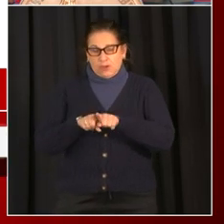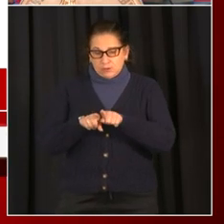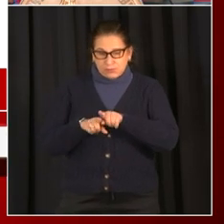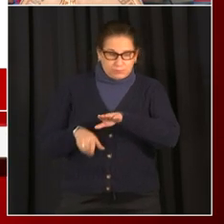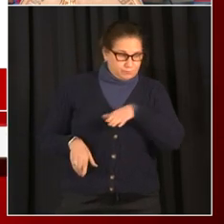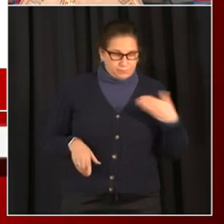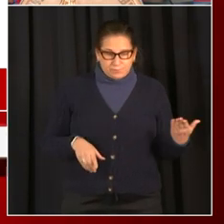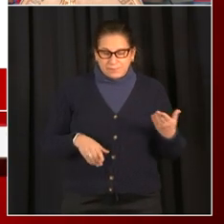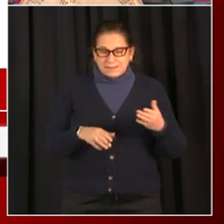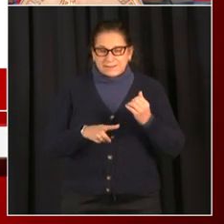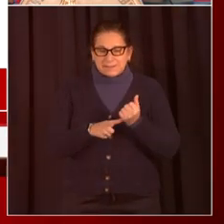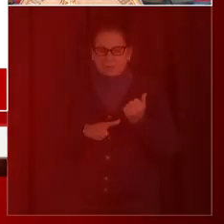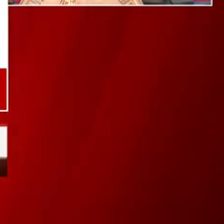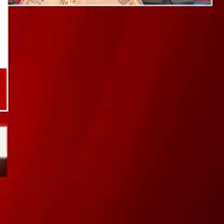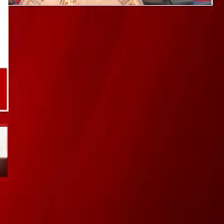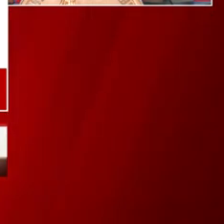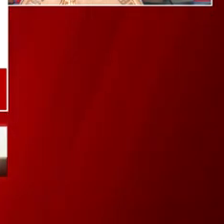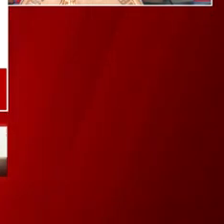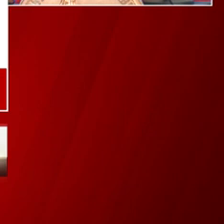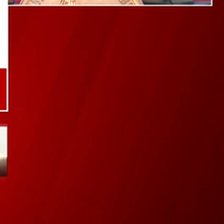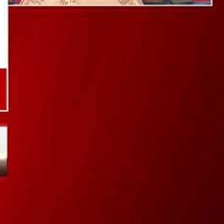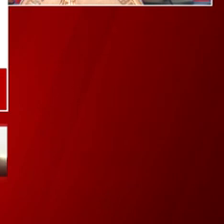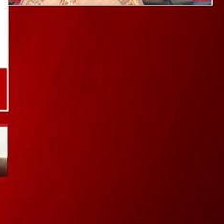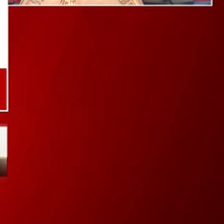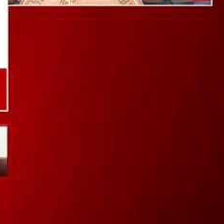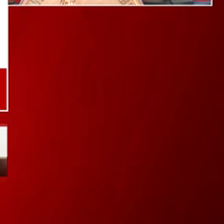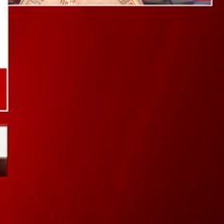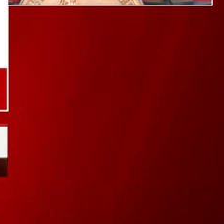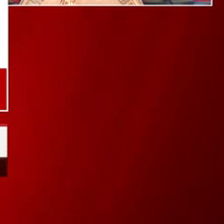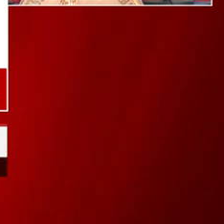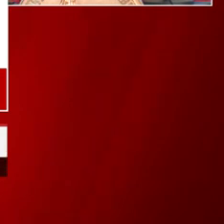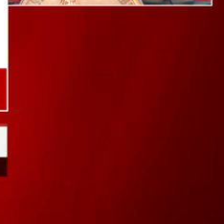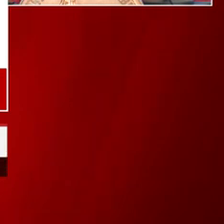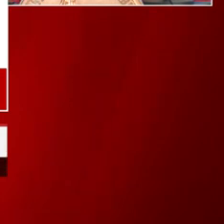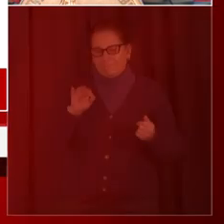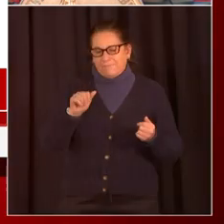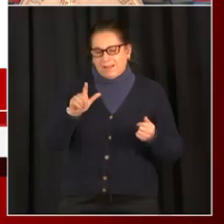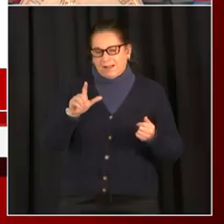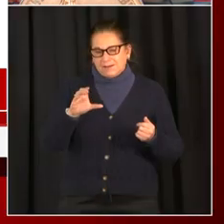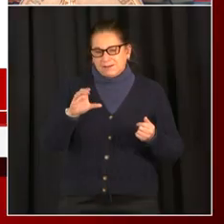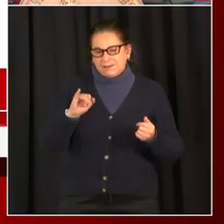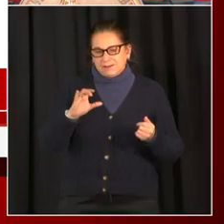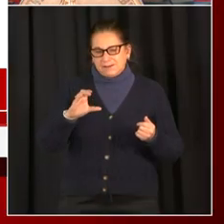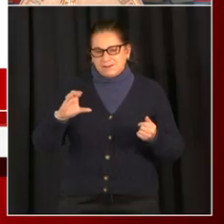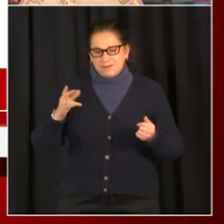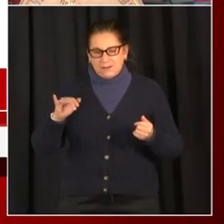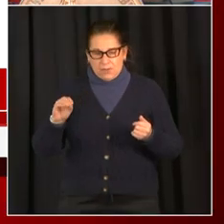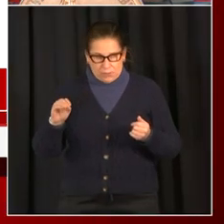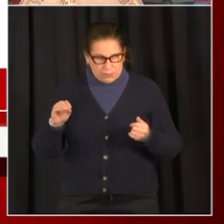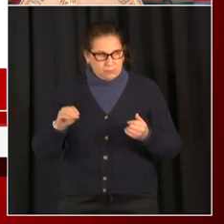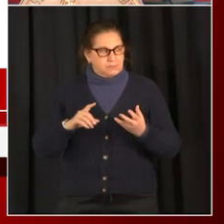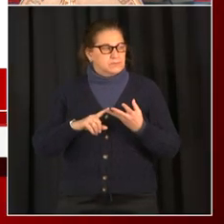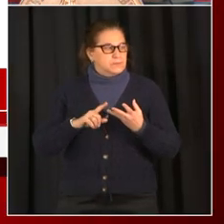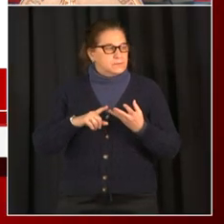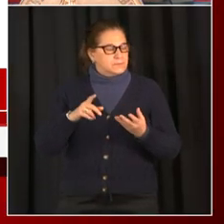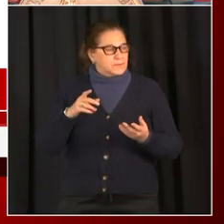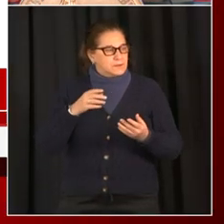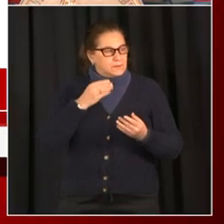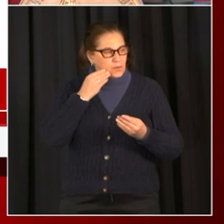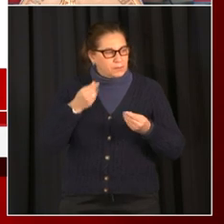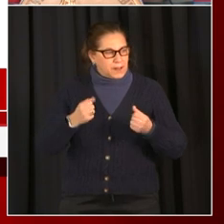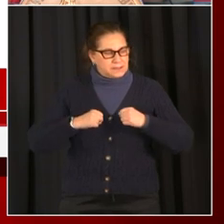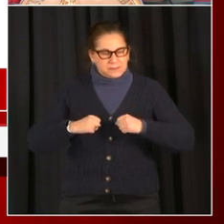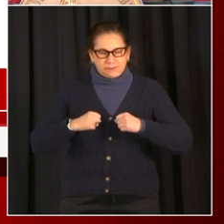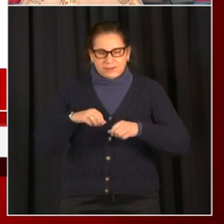and Chris Rodriguez, the Director of DCH-SEMA. Today, we will go over the adjustments we